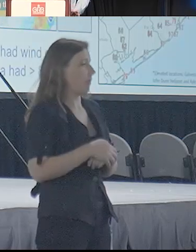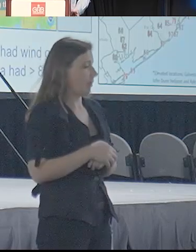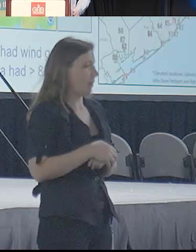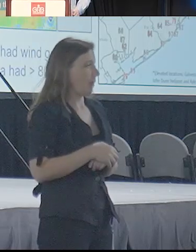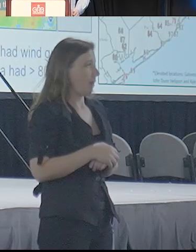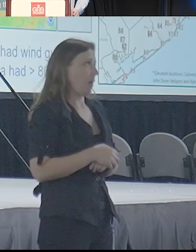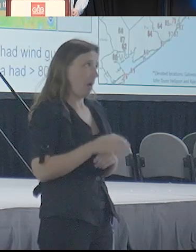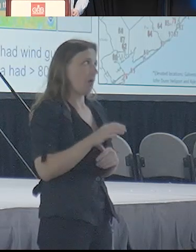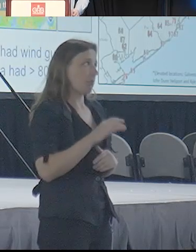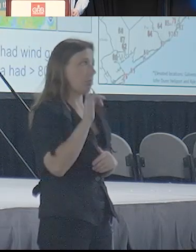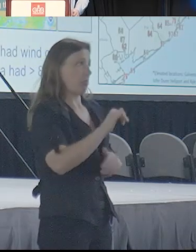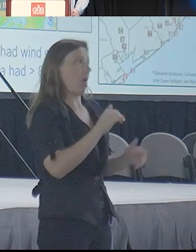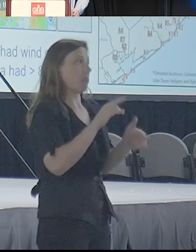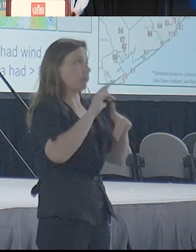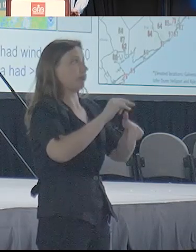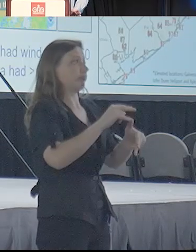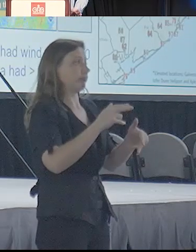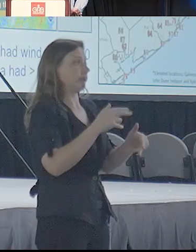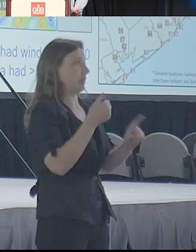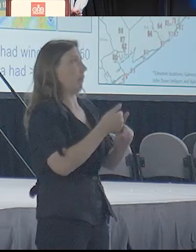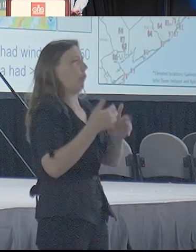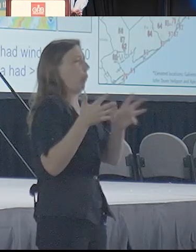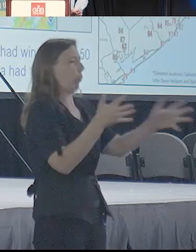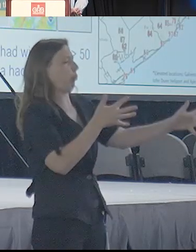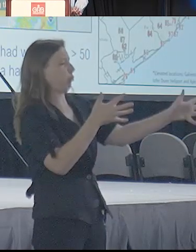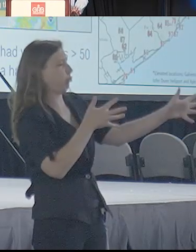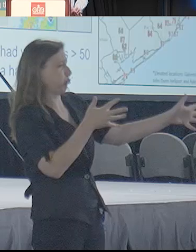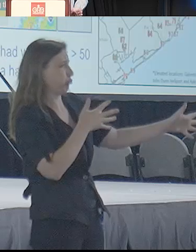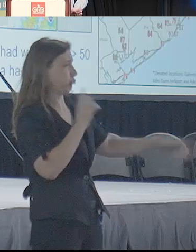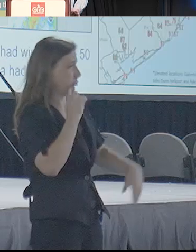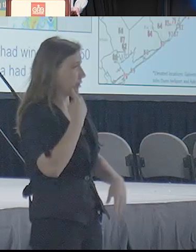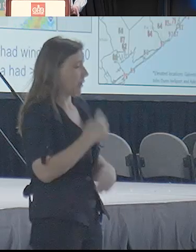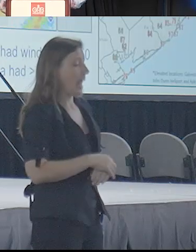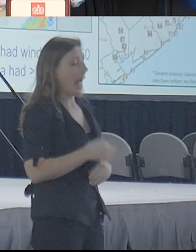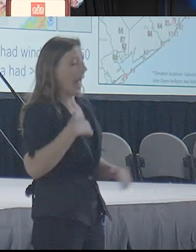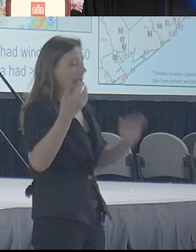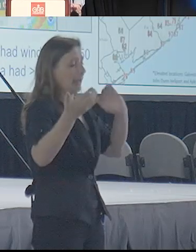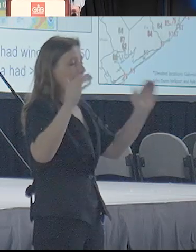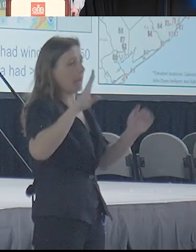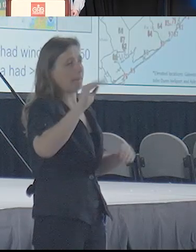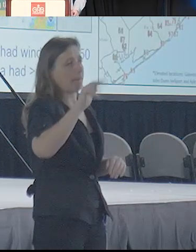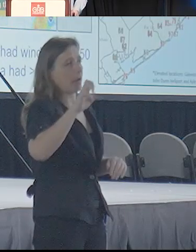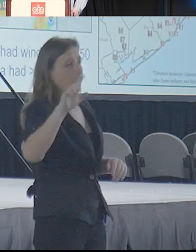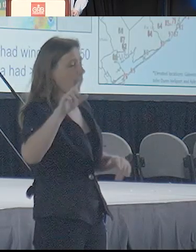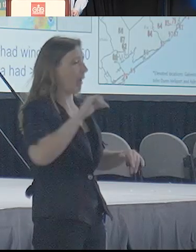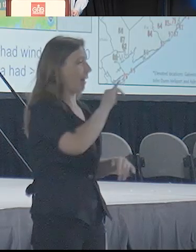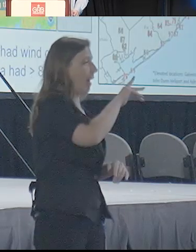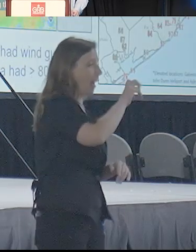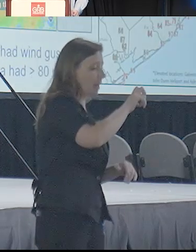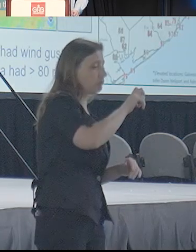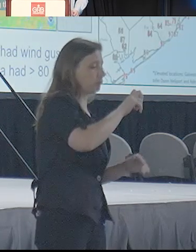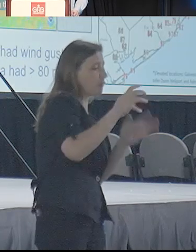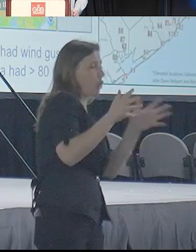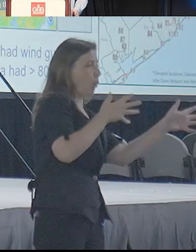very gusty hurricane. And when I looked at Beryl compared to Ike, for example, on the wind gust, Beryl